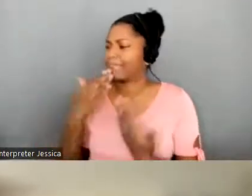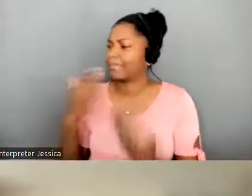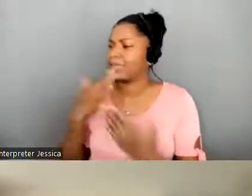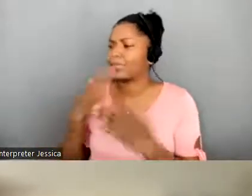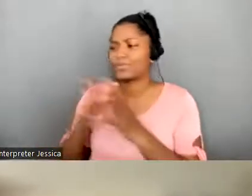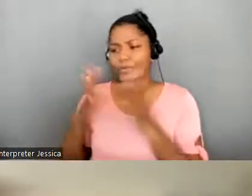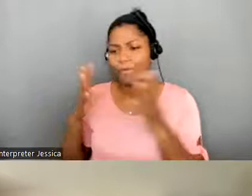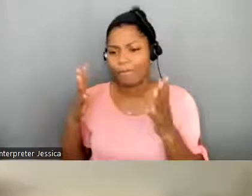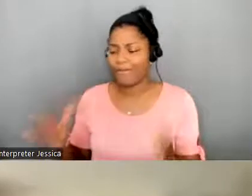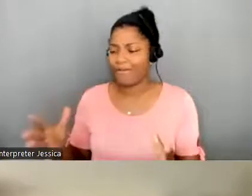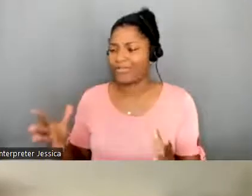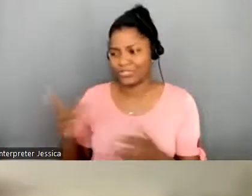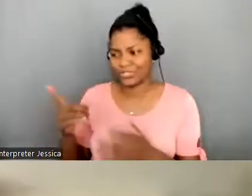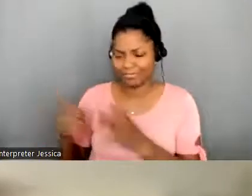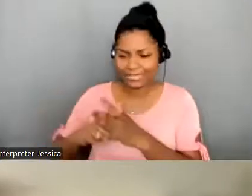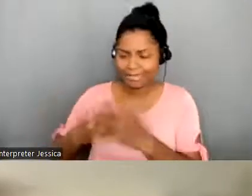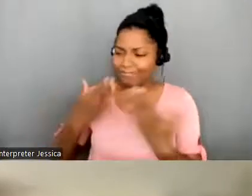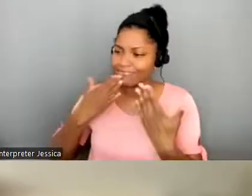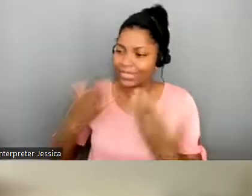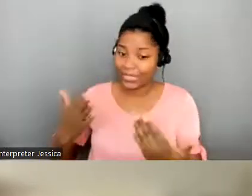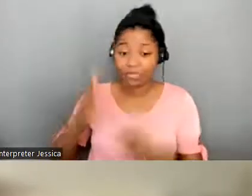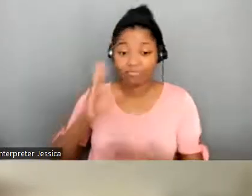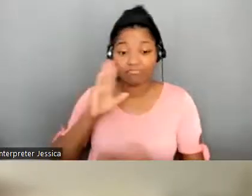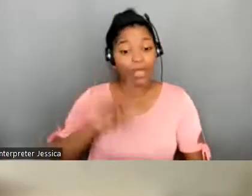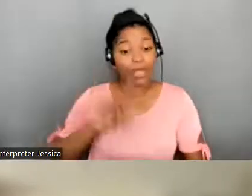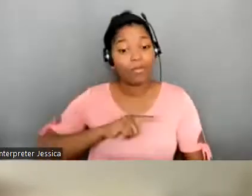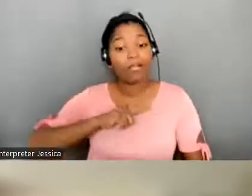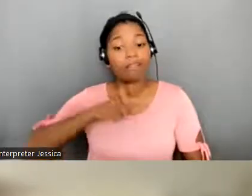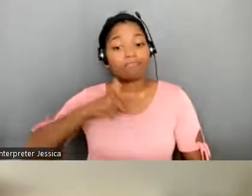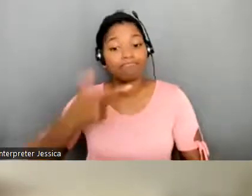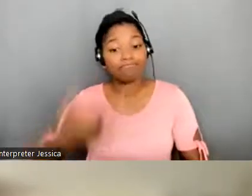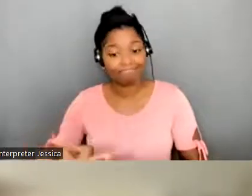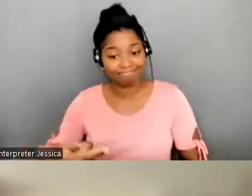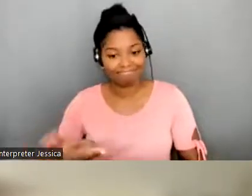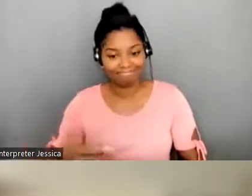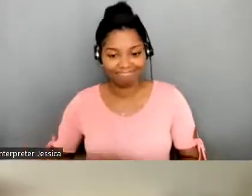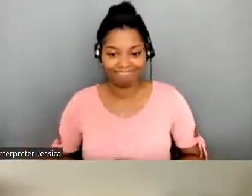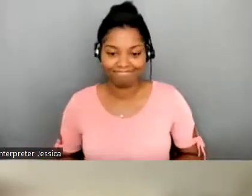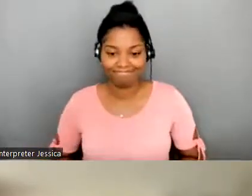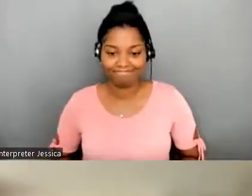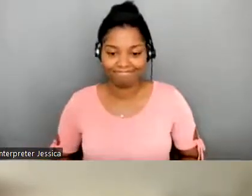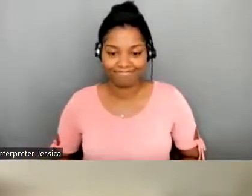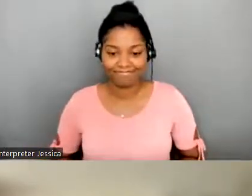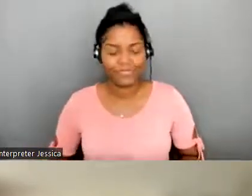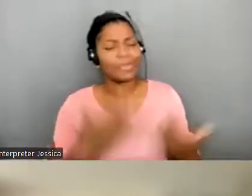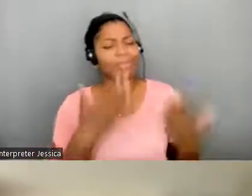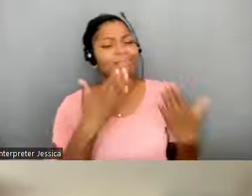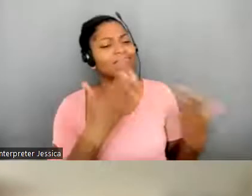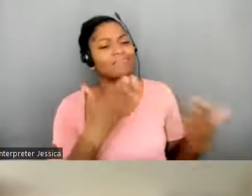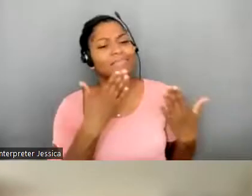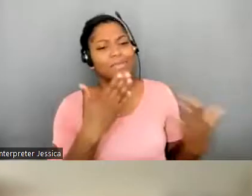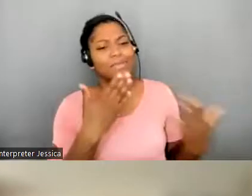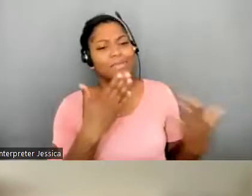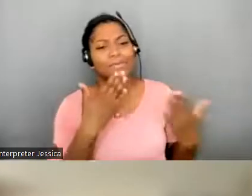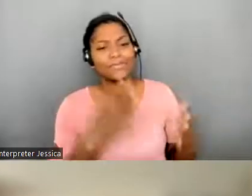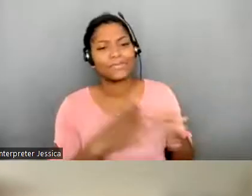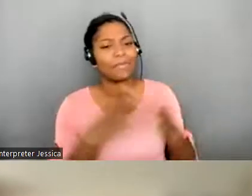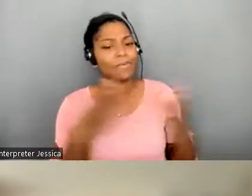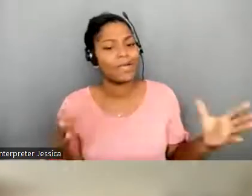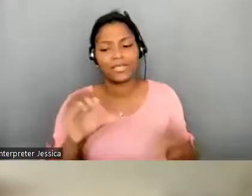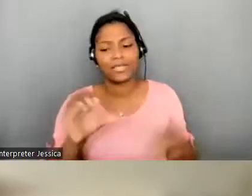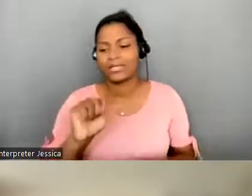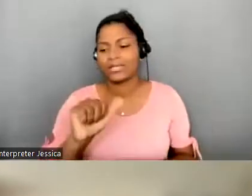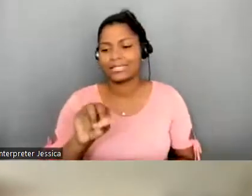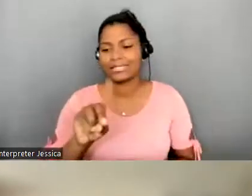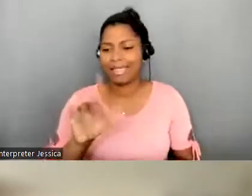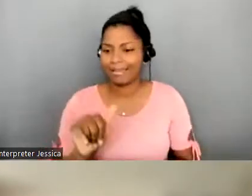the virtual summit today, and I'm going to turn the virtual podium over to you. Well, thank you so much, Sandy, for the